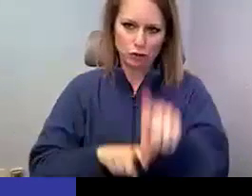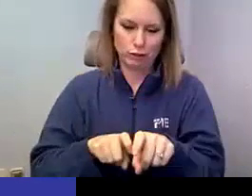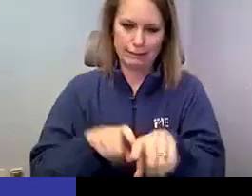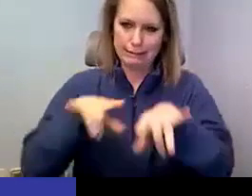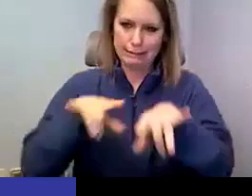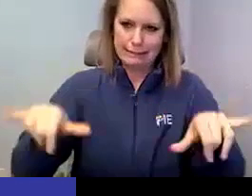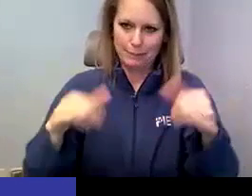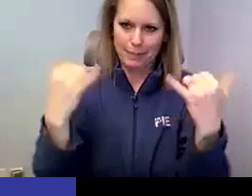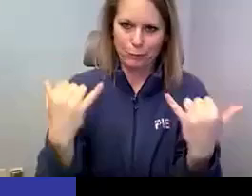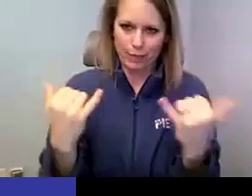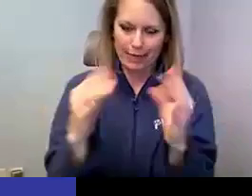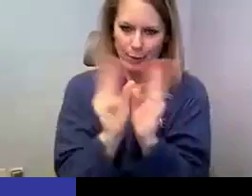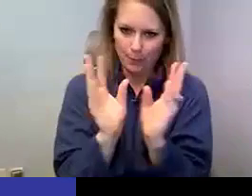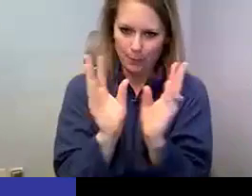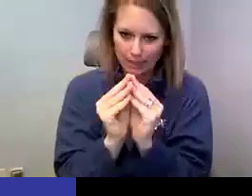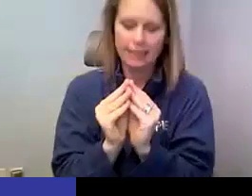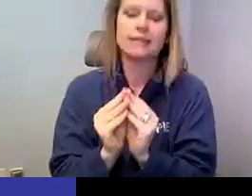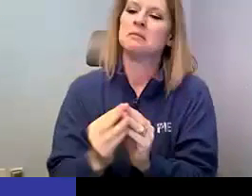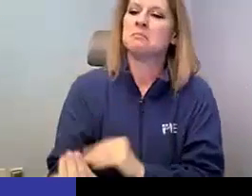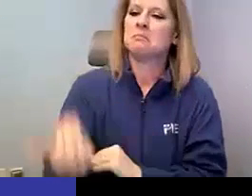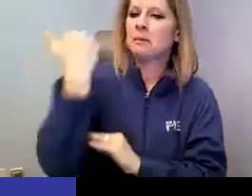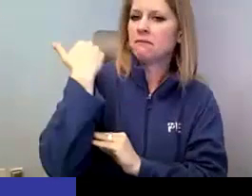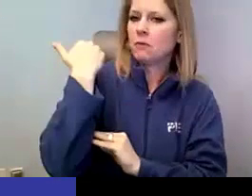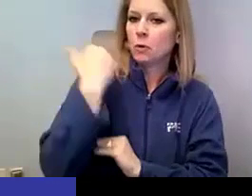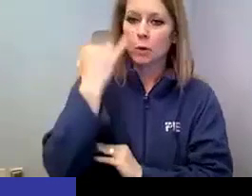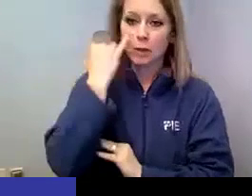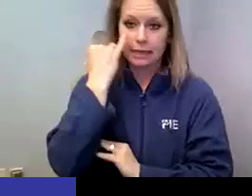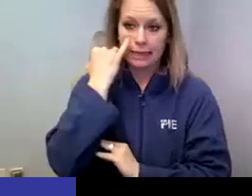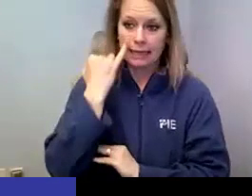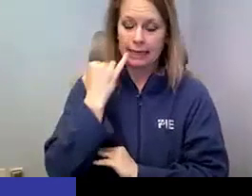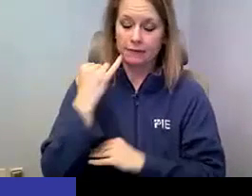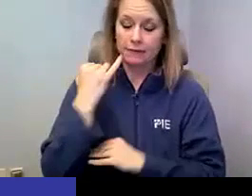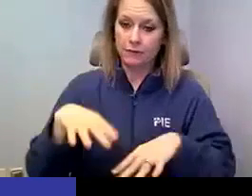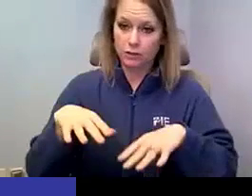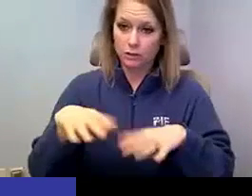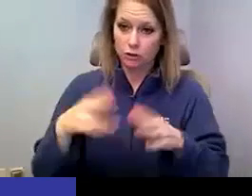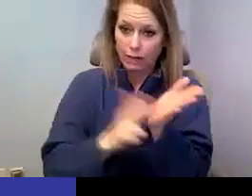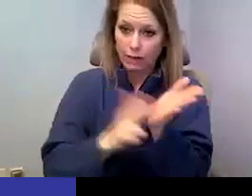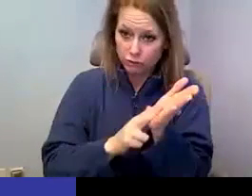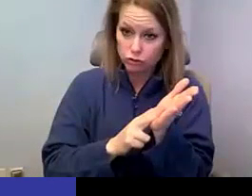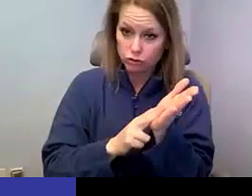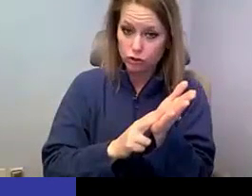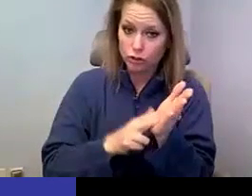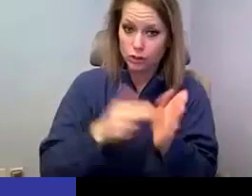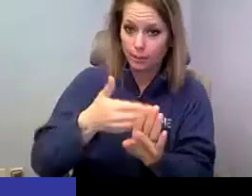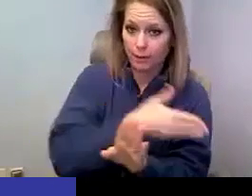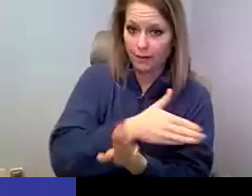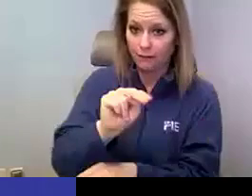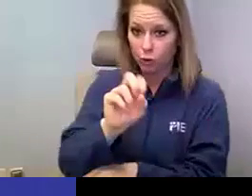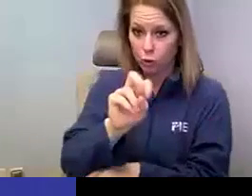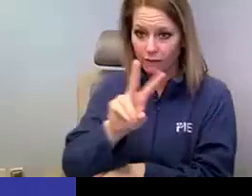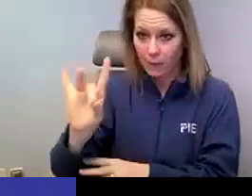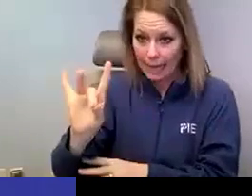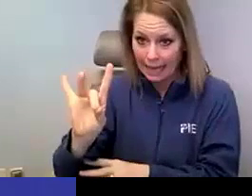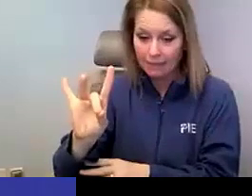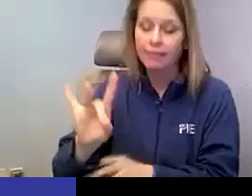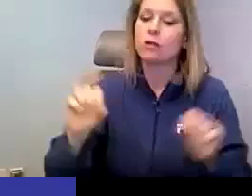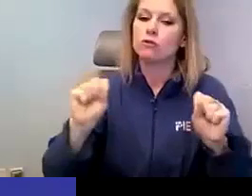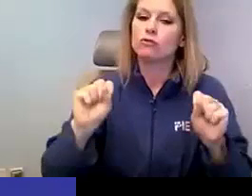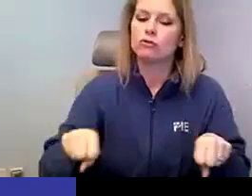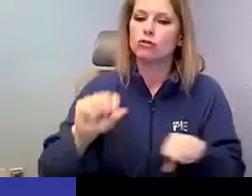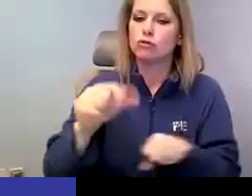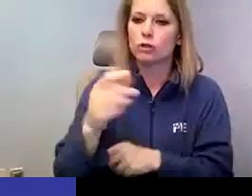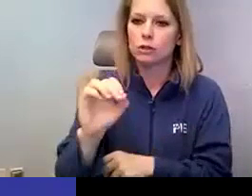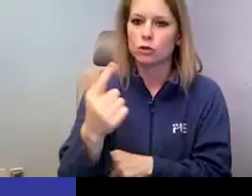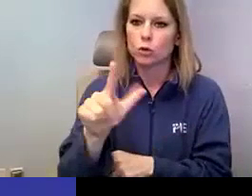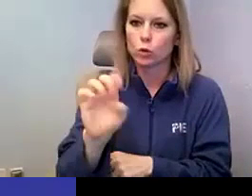took questions using a Google survey. If you registered after November 8th, or if you have additional questions, you